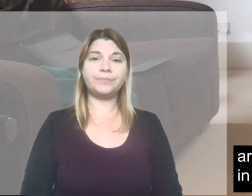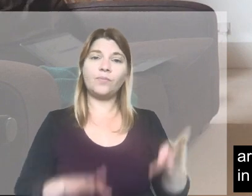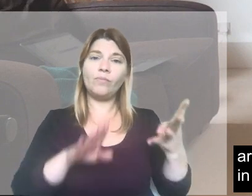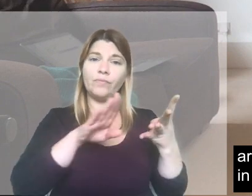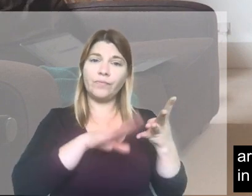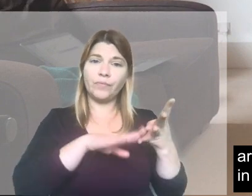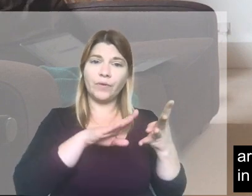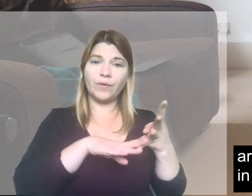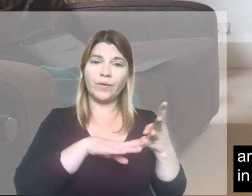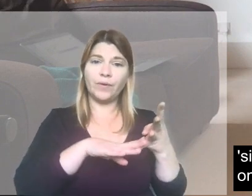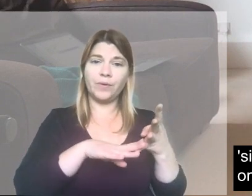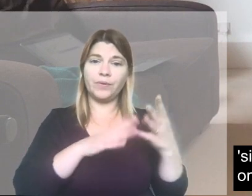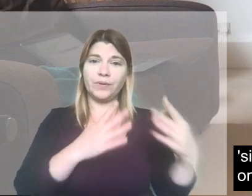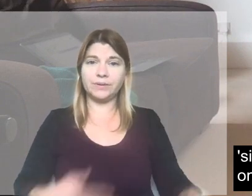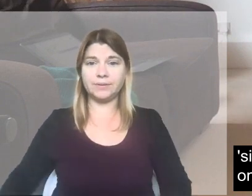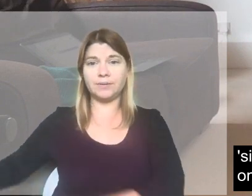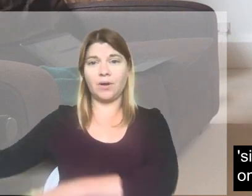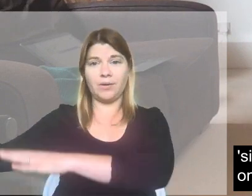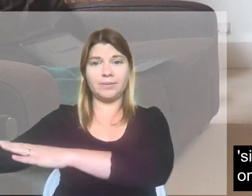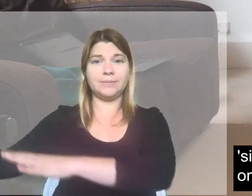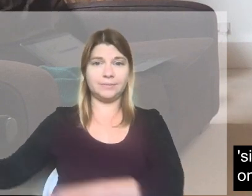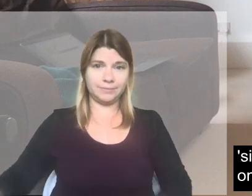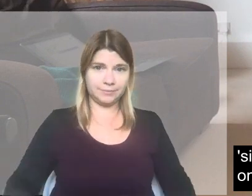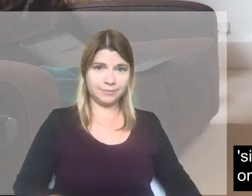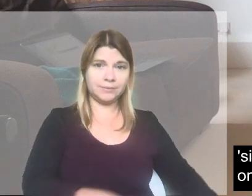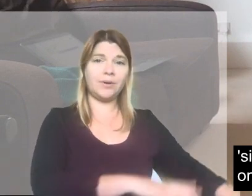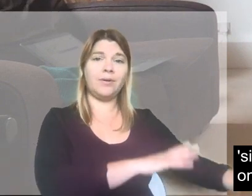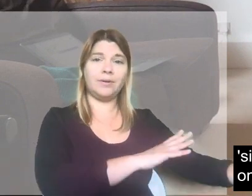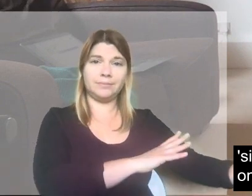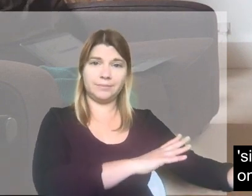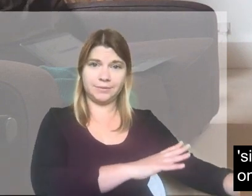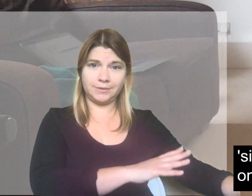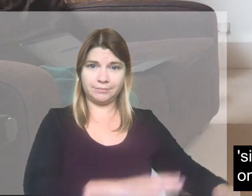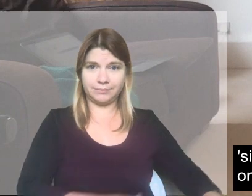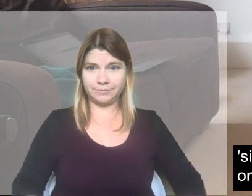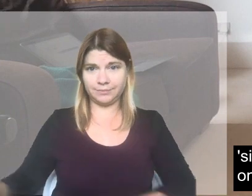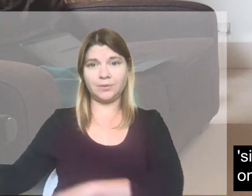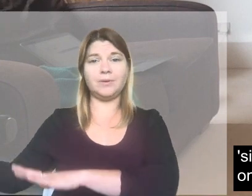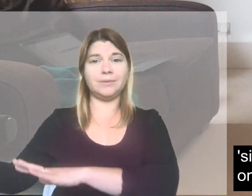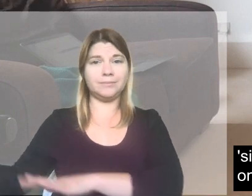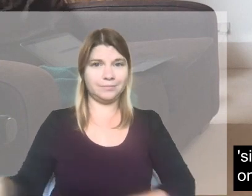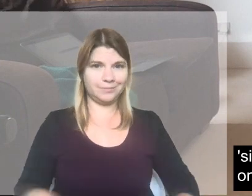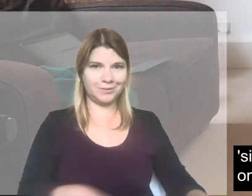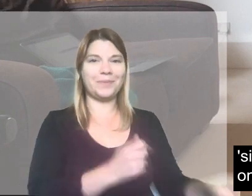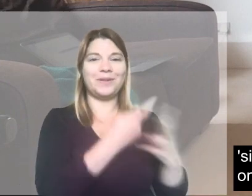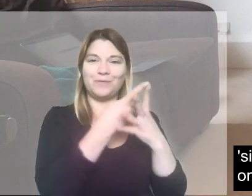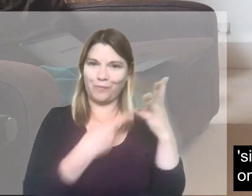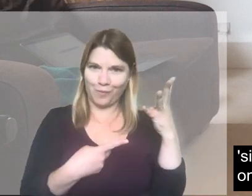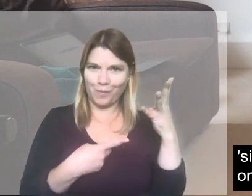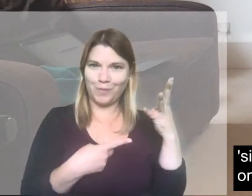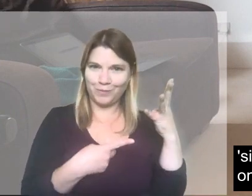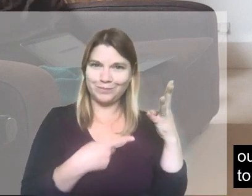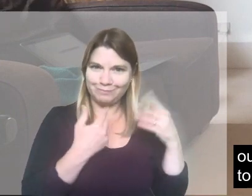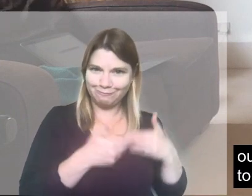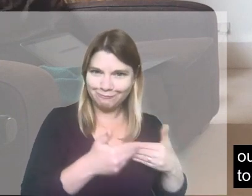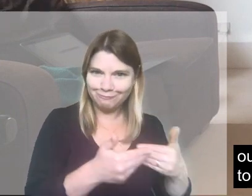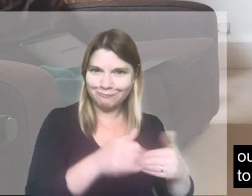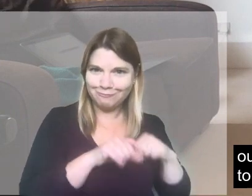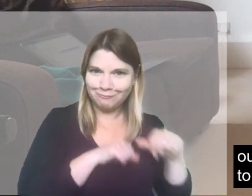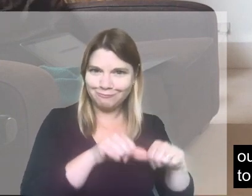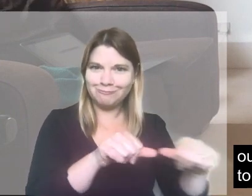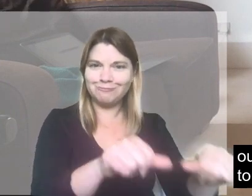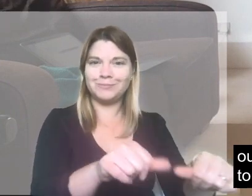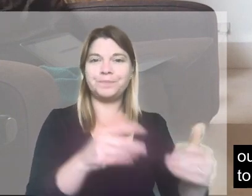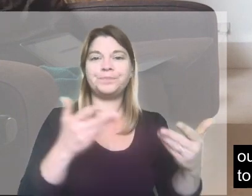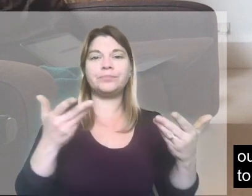our arms. And then side is when we swing both arms over to one side and then the other. So those are our four sections